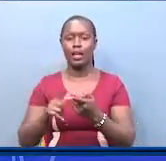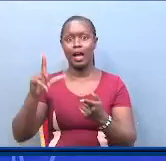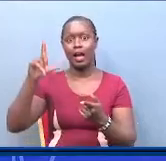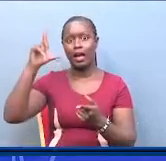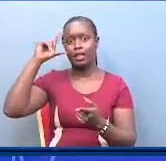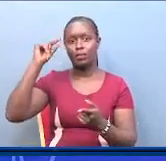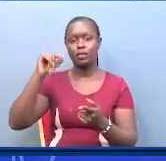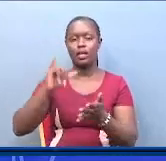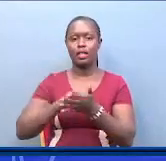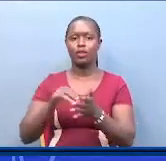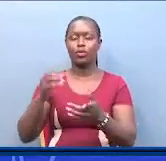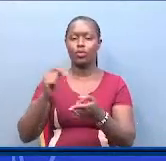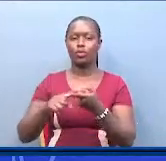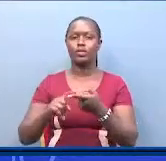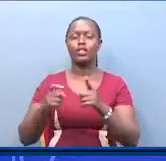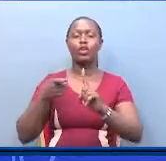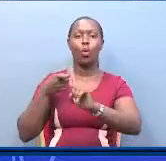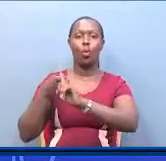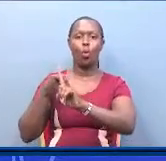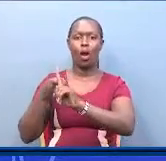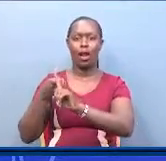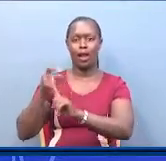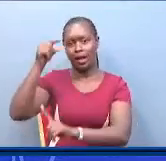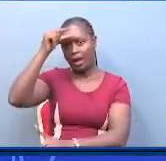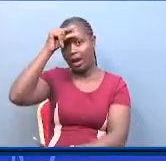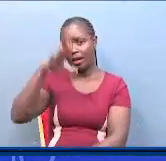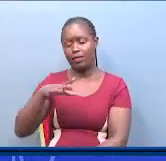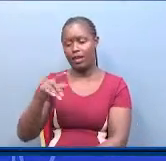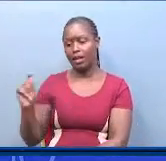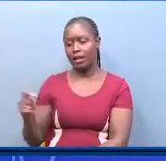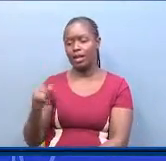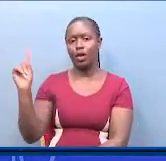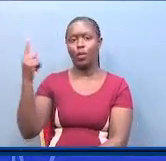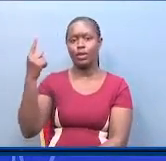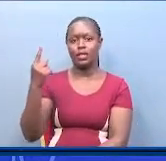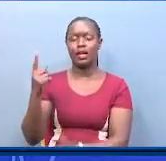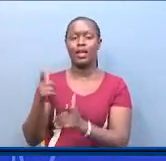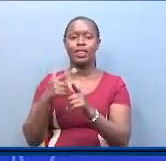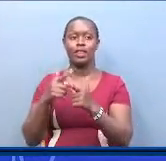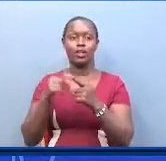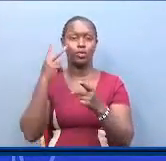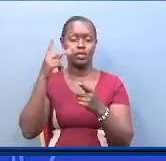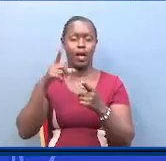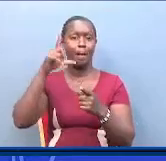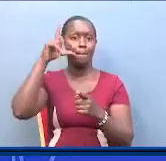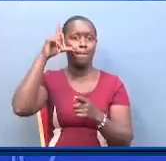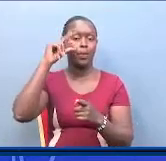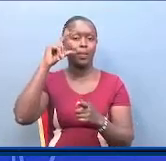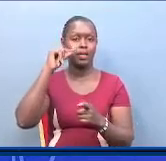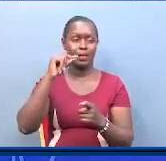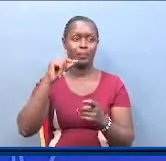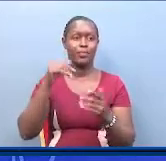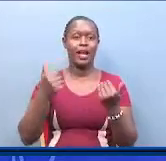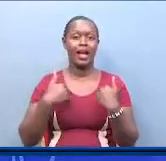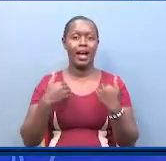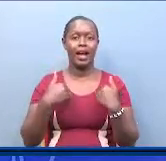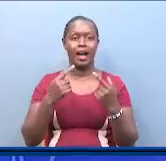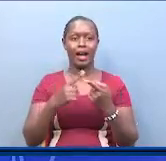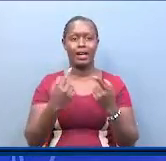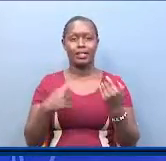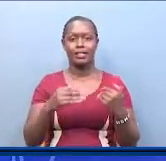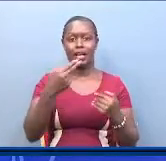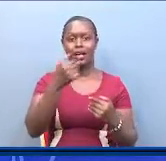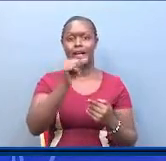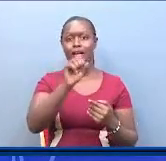Province, was in Kwale. Uh-huh. The governor is in Kenya Kwanza at the end of the day. When you look at Mombasa, Mombasa now, Hassan Omar